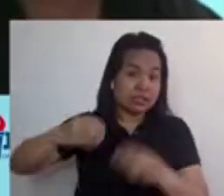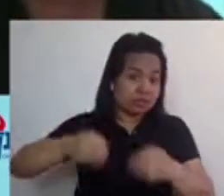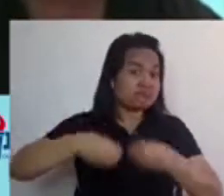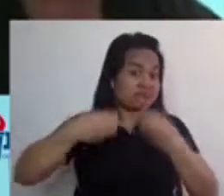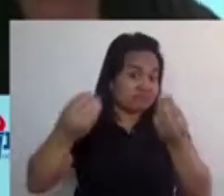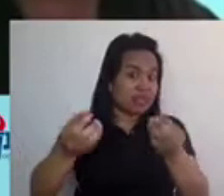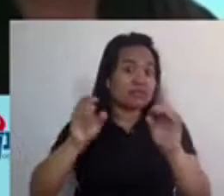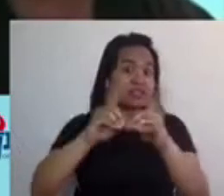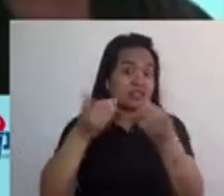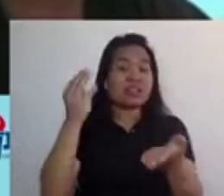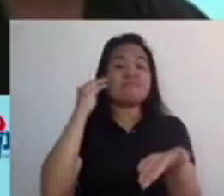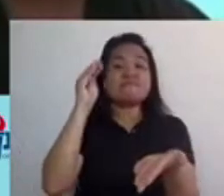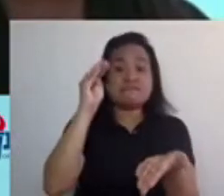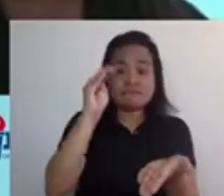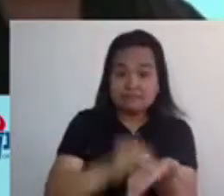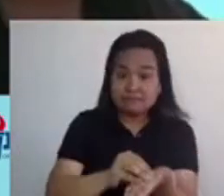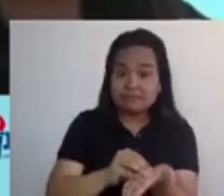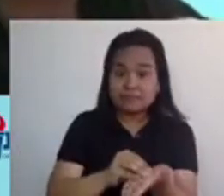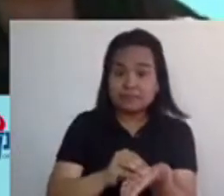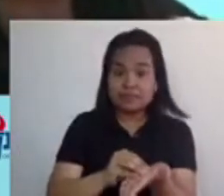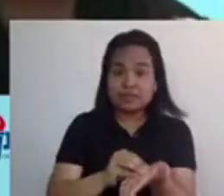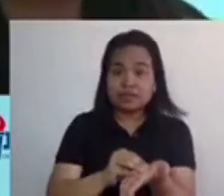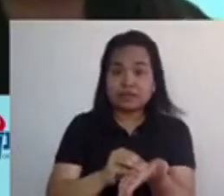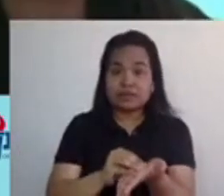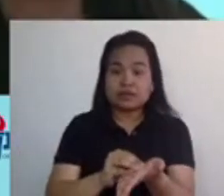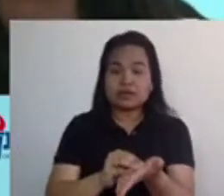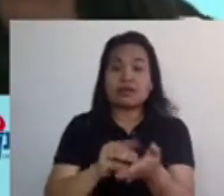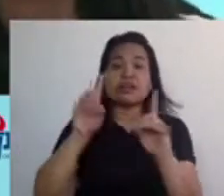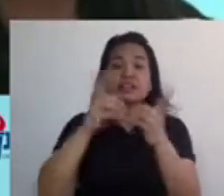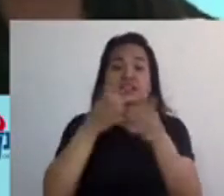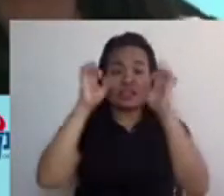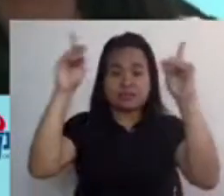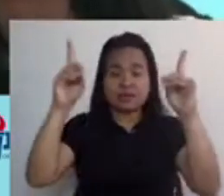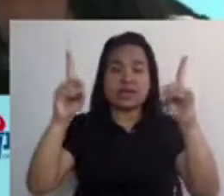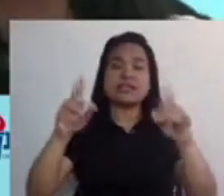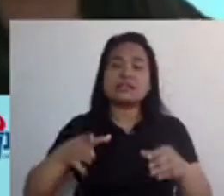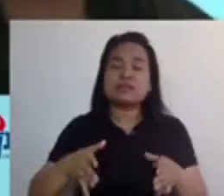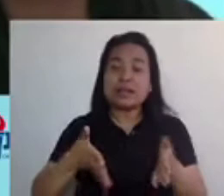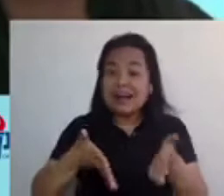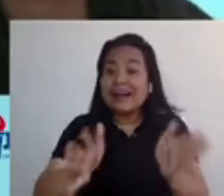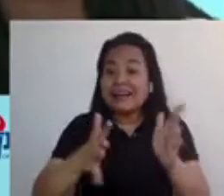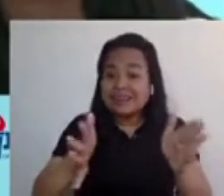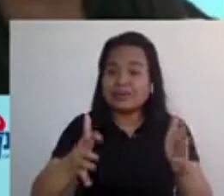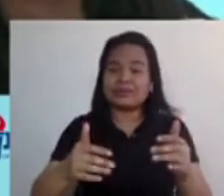DM, DepEd will allow adjustment again on the time. So please refer to our